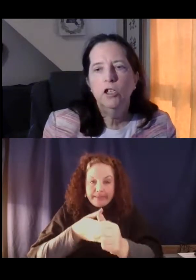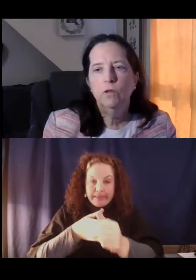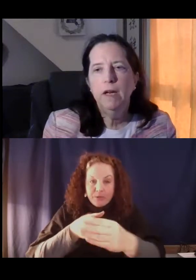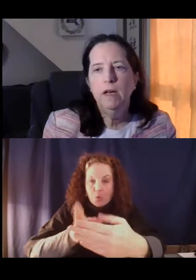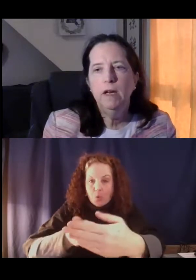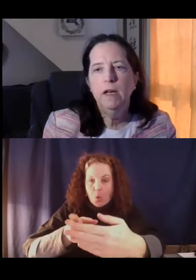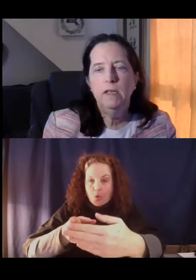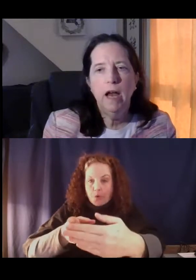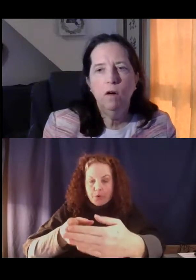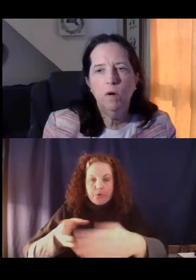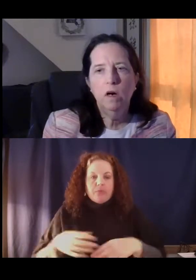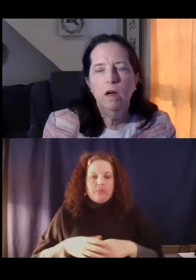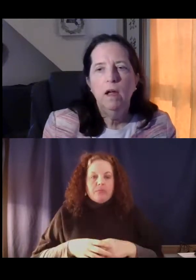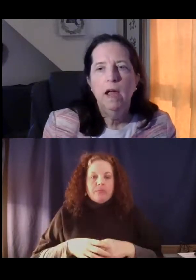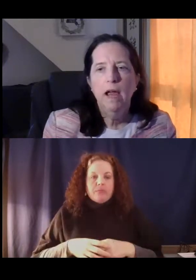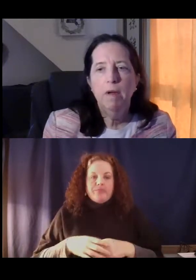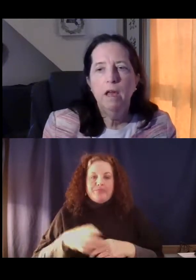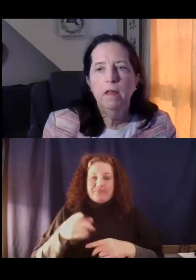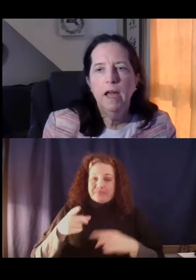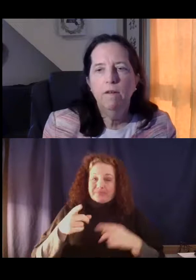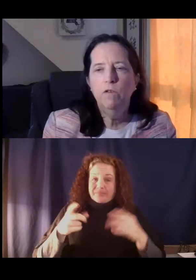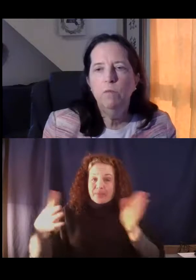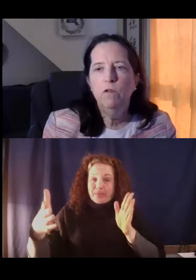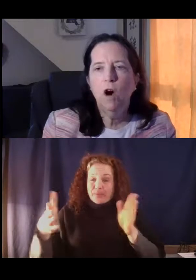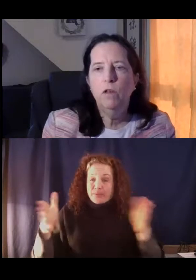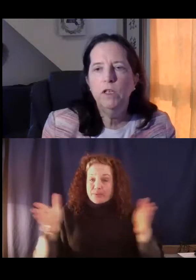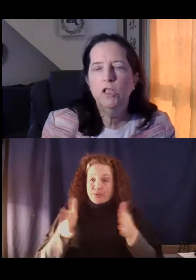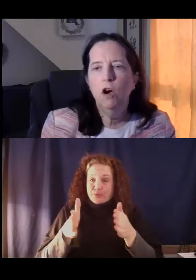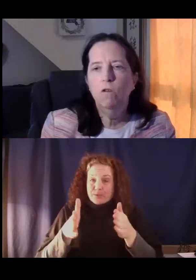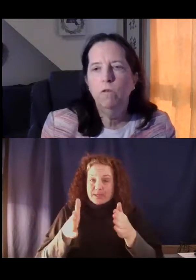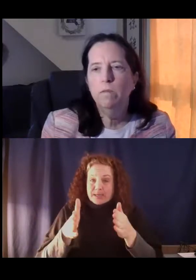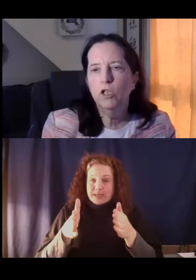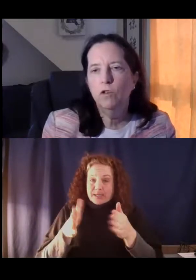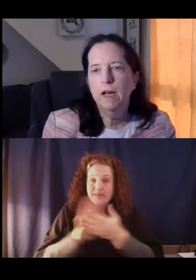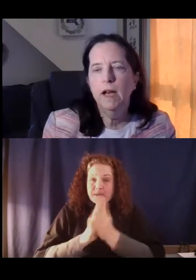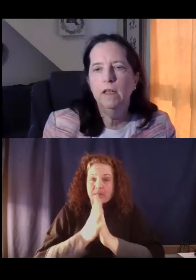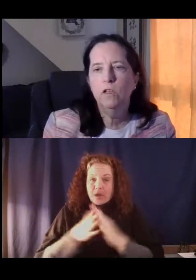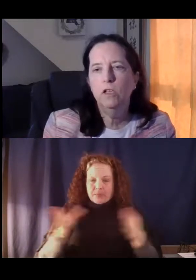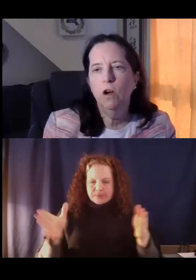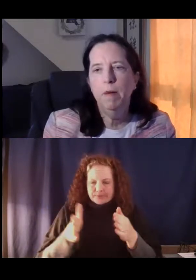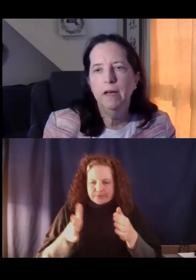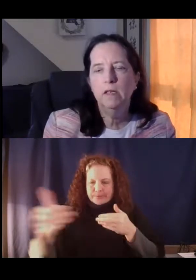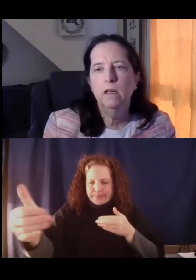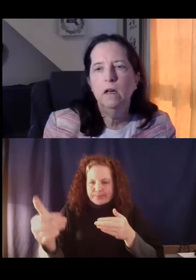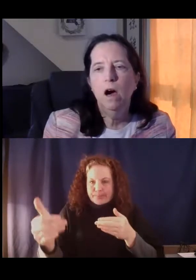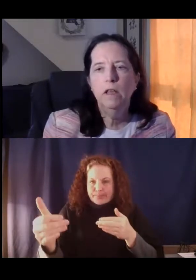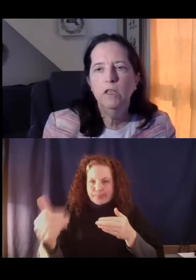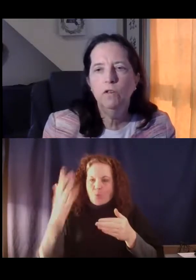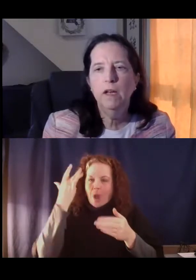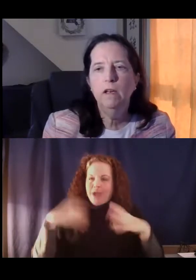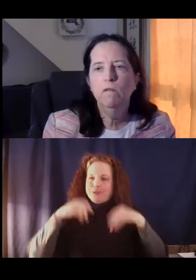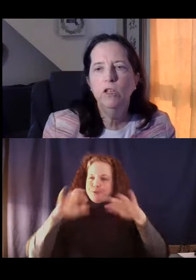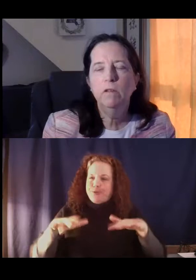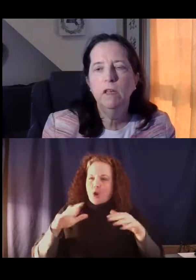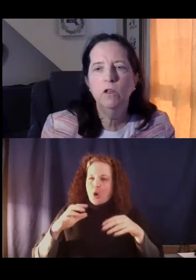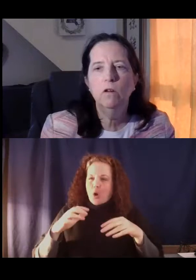the street is narrower. They haven't removed all the snow from the street, and there's snowbanks on the